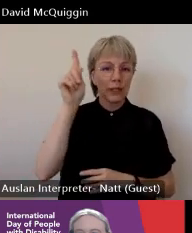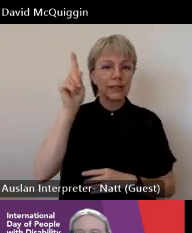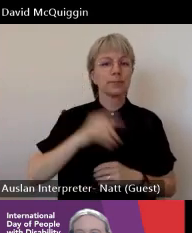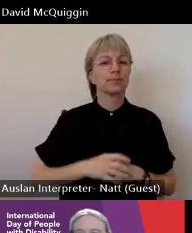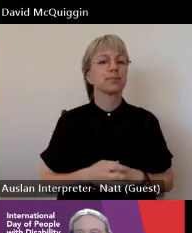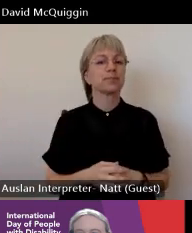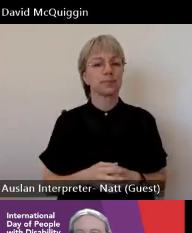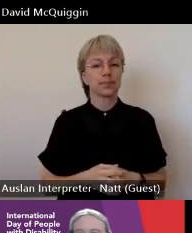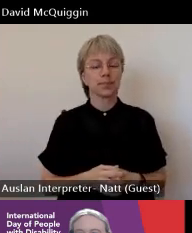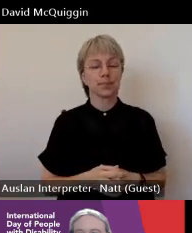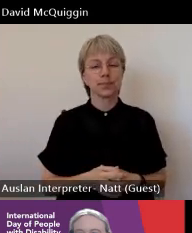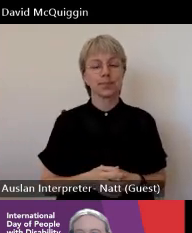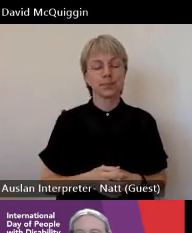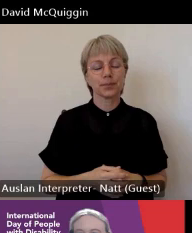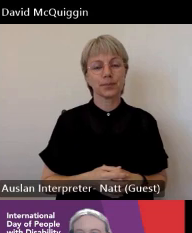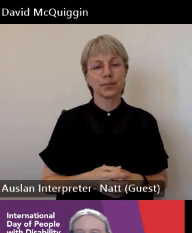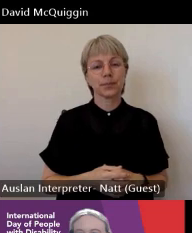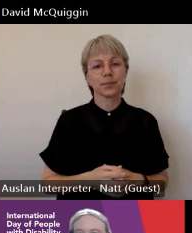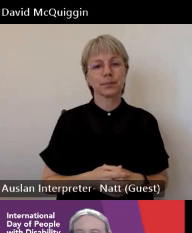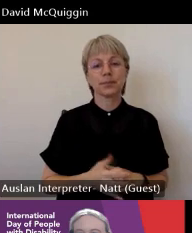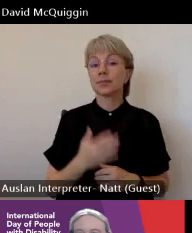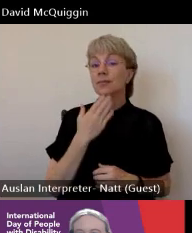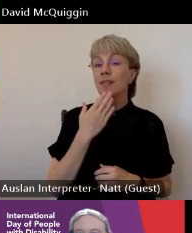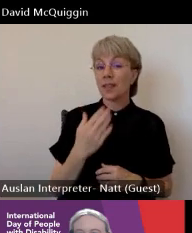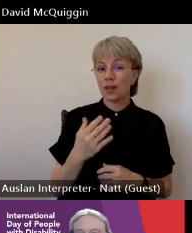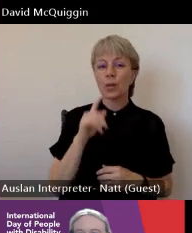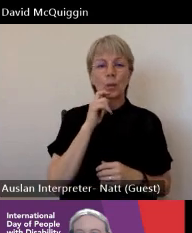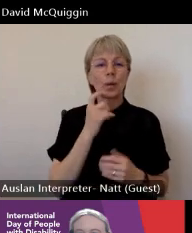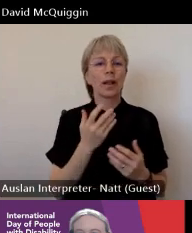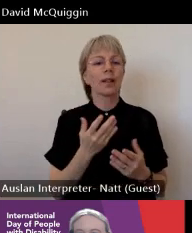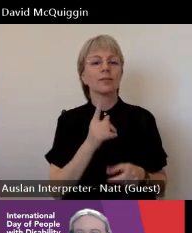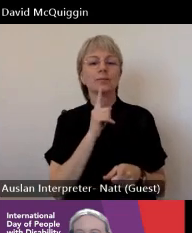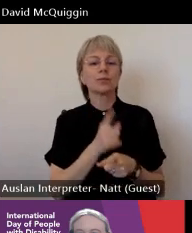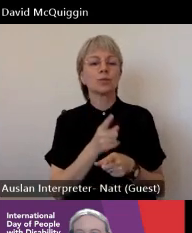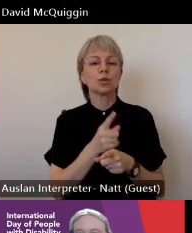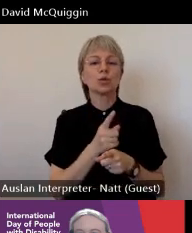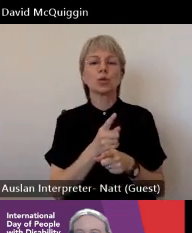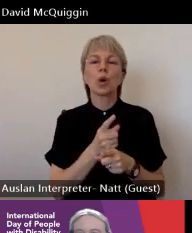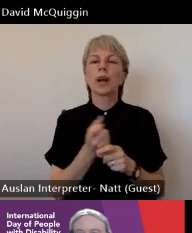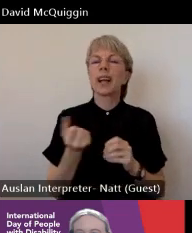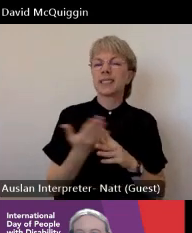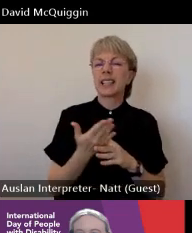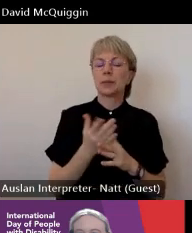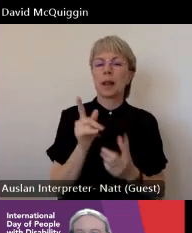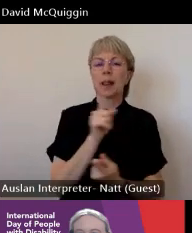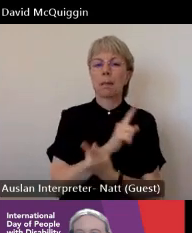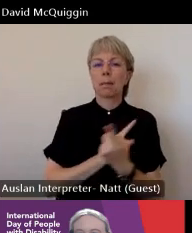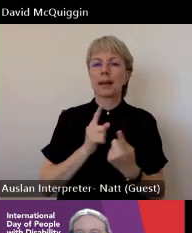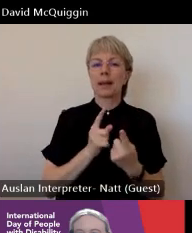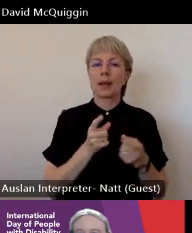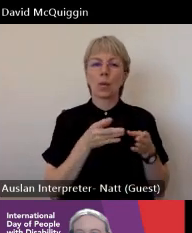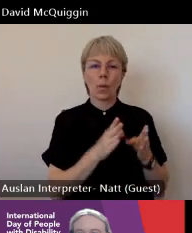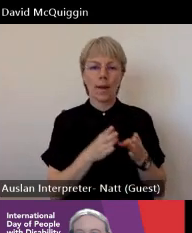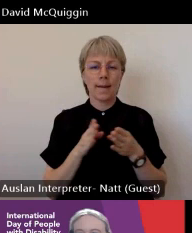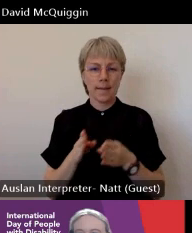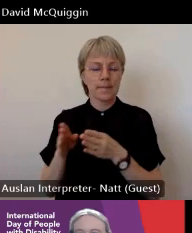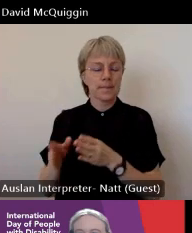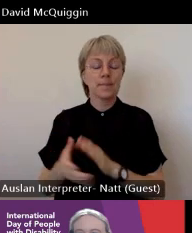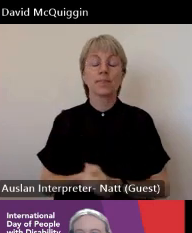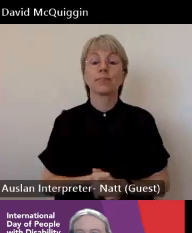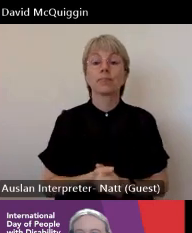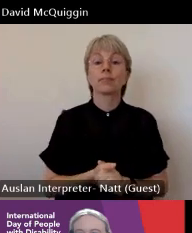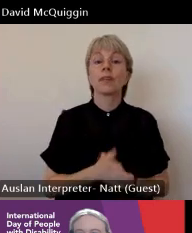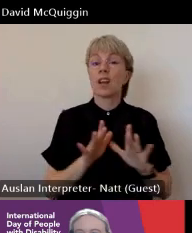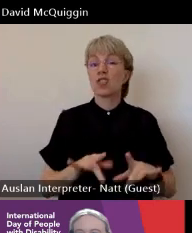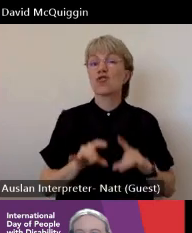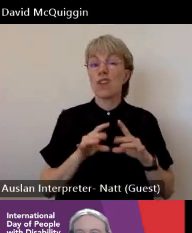community. Thank you, Catherine. I'll move to accessible digital meeting practices. So at Australian Network on